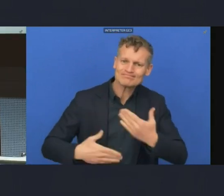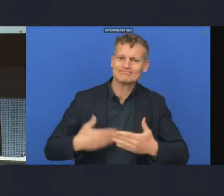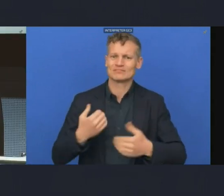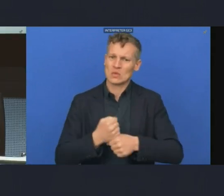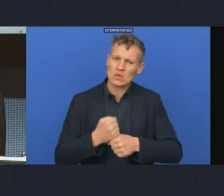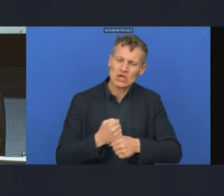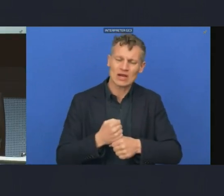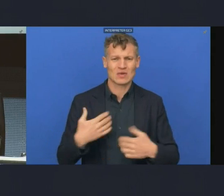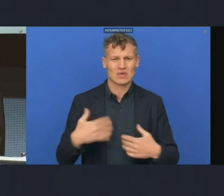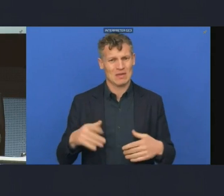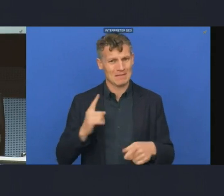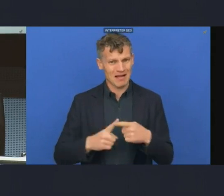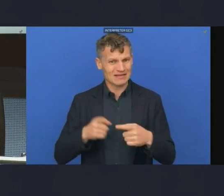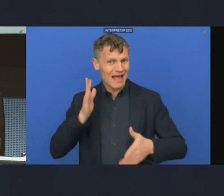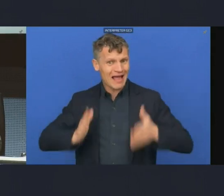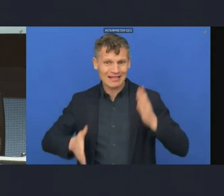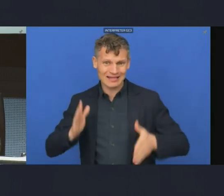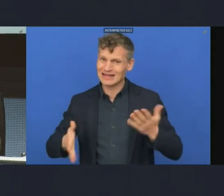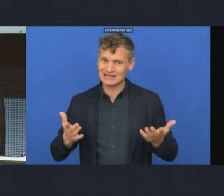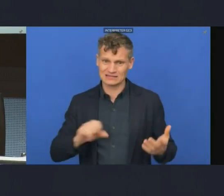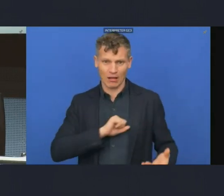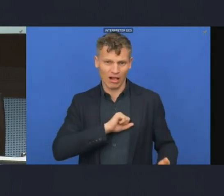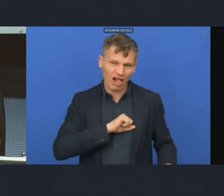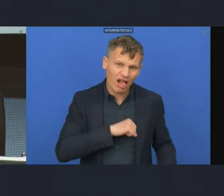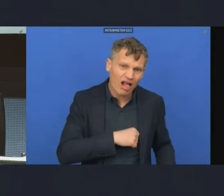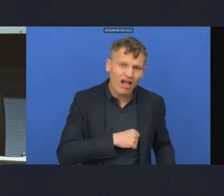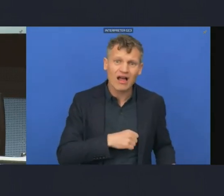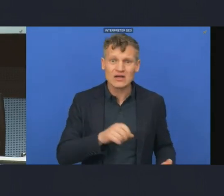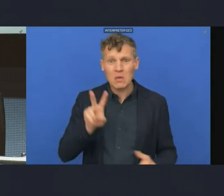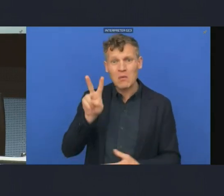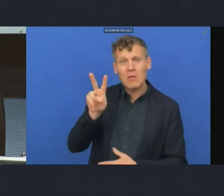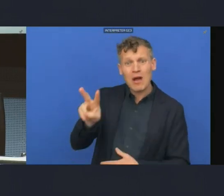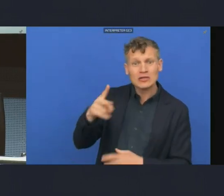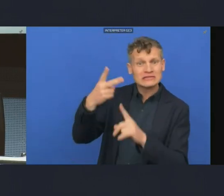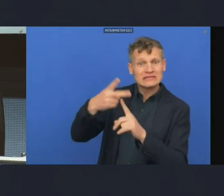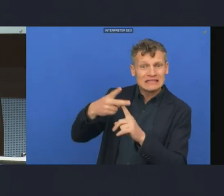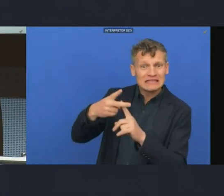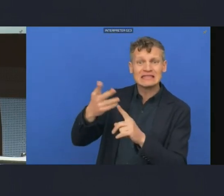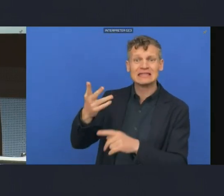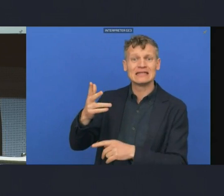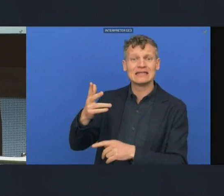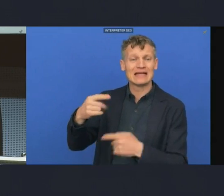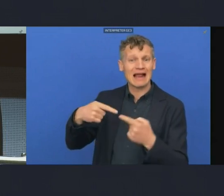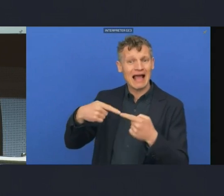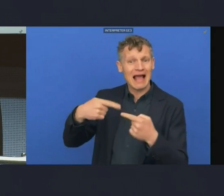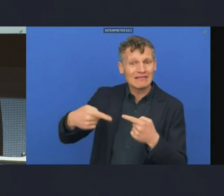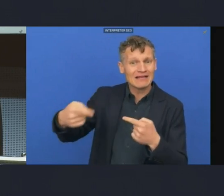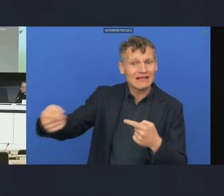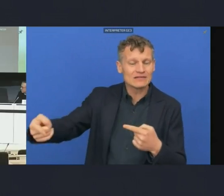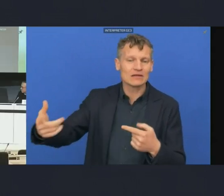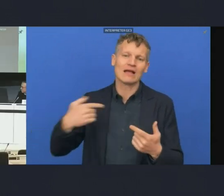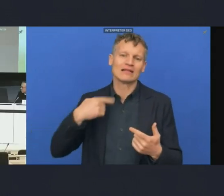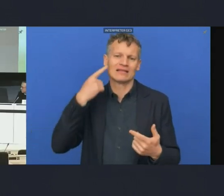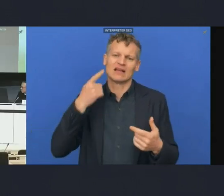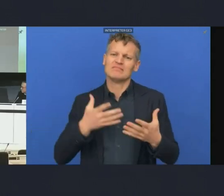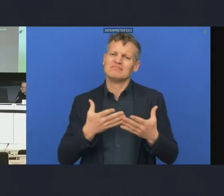moments, there was sport to watch on TV and matches to follow, I think have brought a lot of console of normality